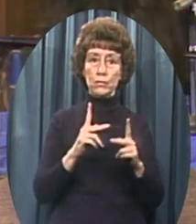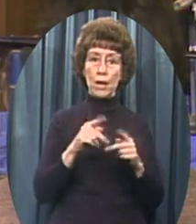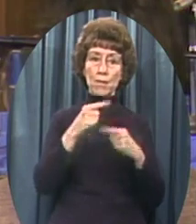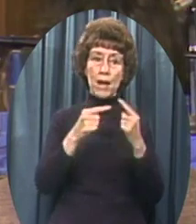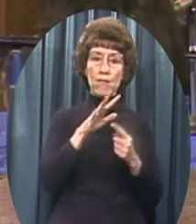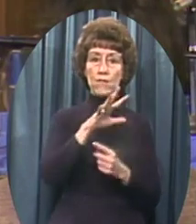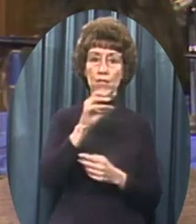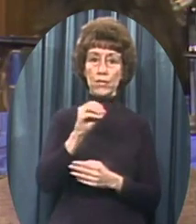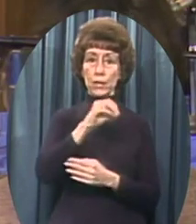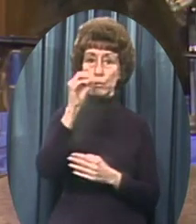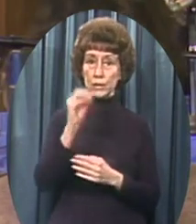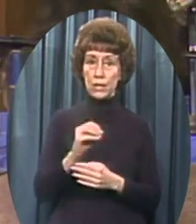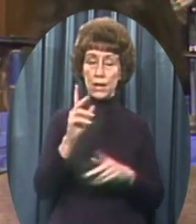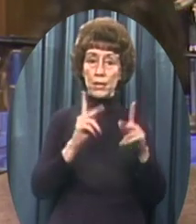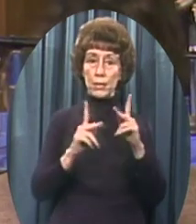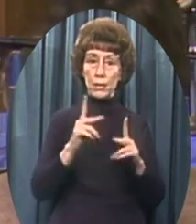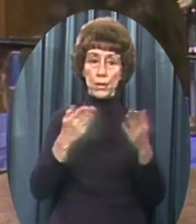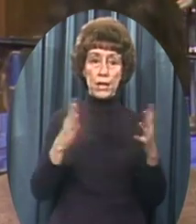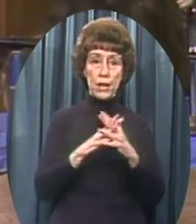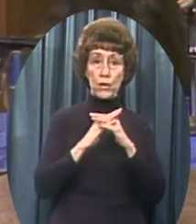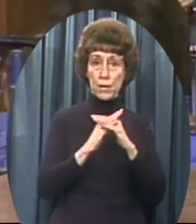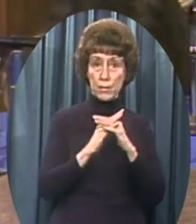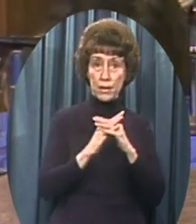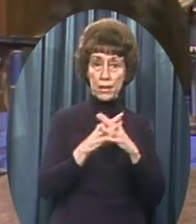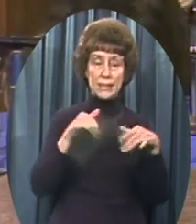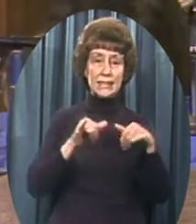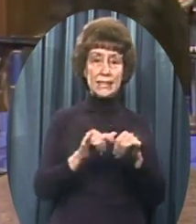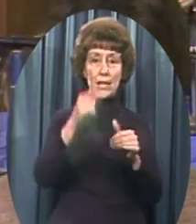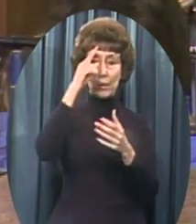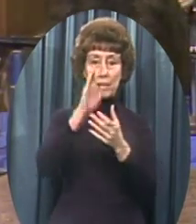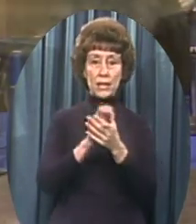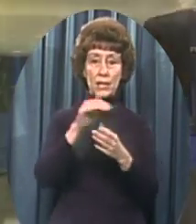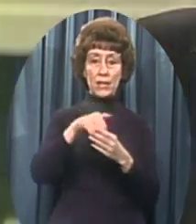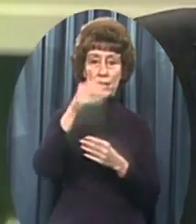I don't think the people have gone wrong. I think the leadership has.